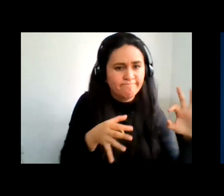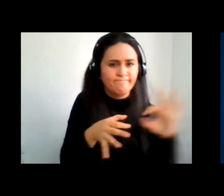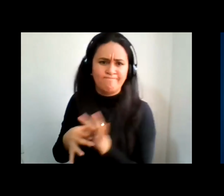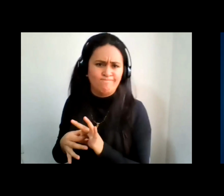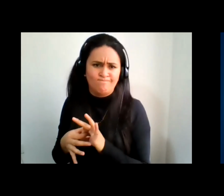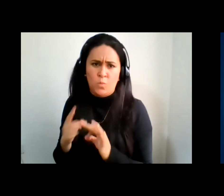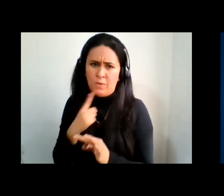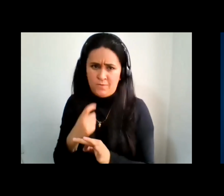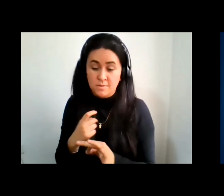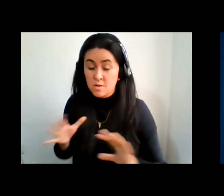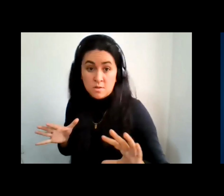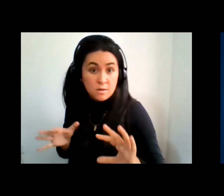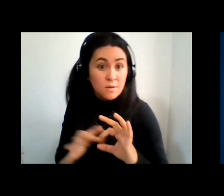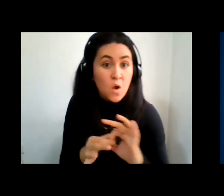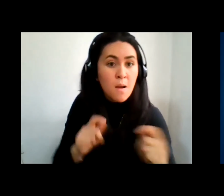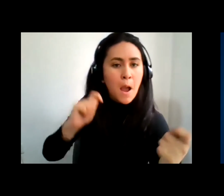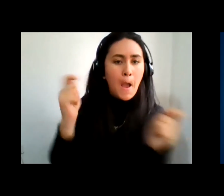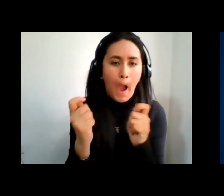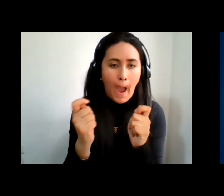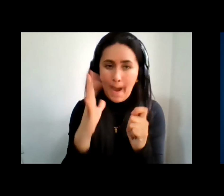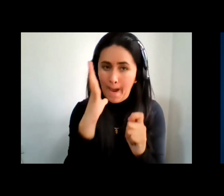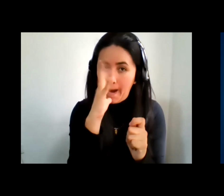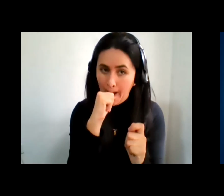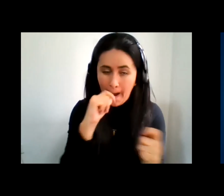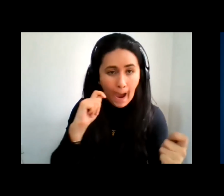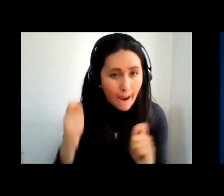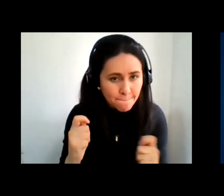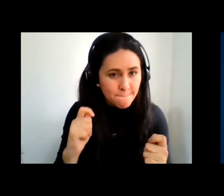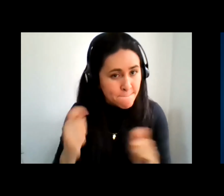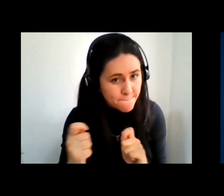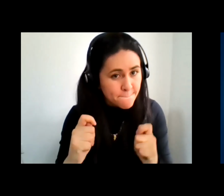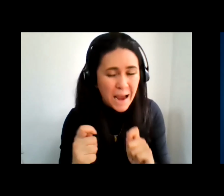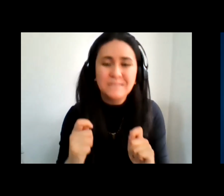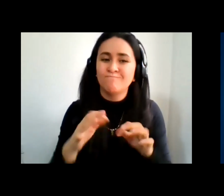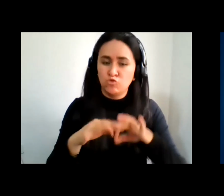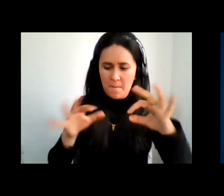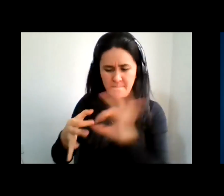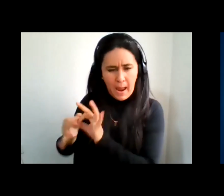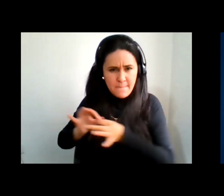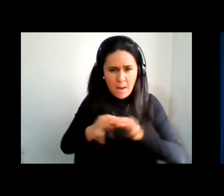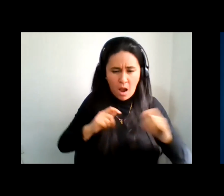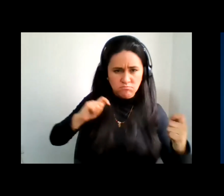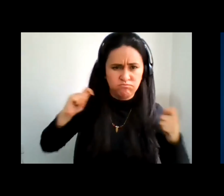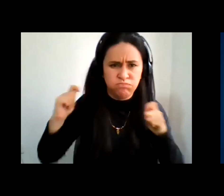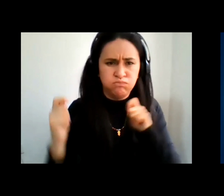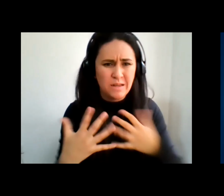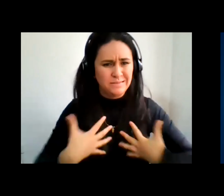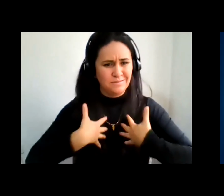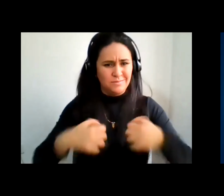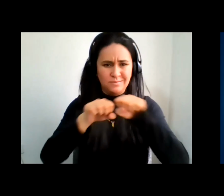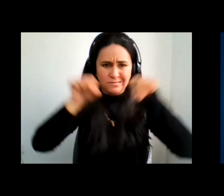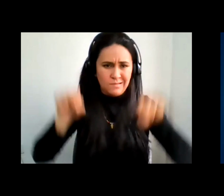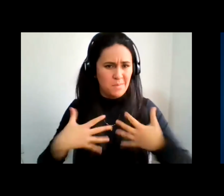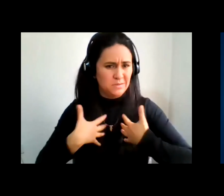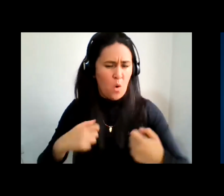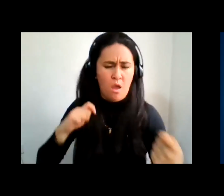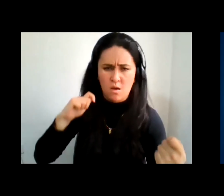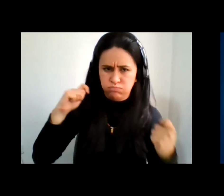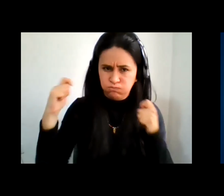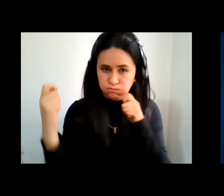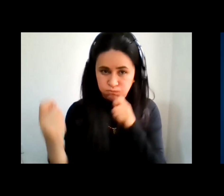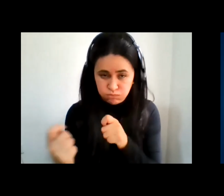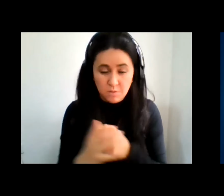need to promote as we strive forward in the transformation of our health systems. So I am urging all